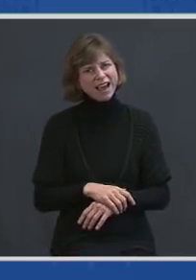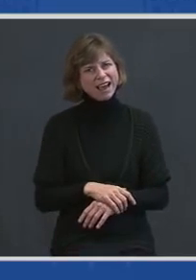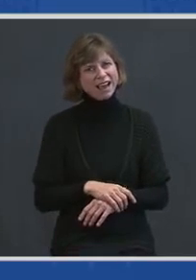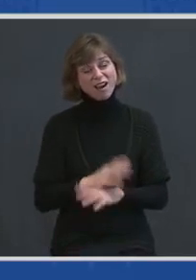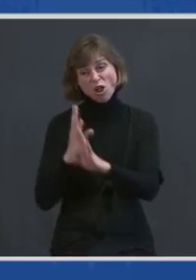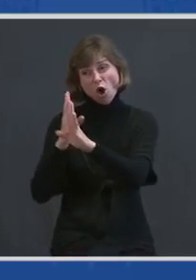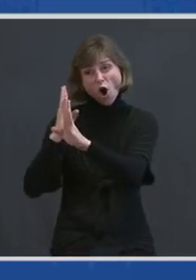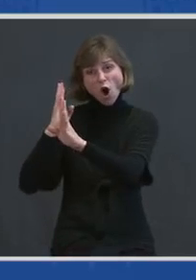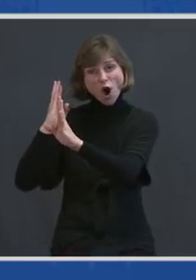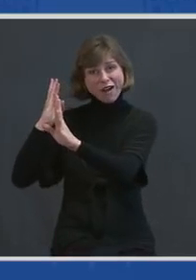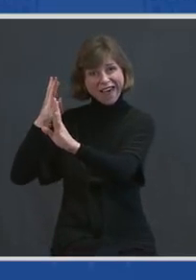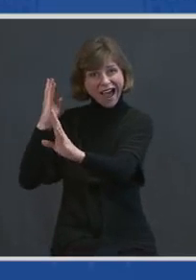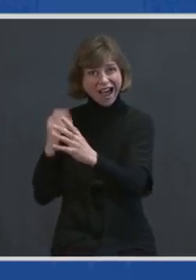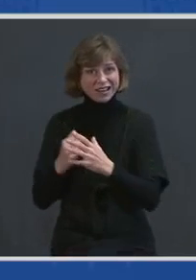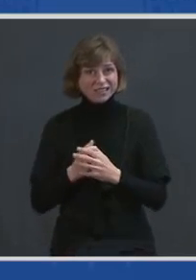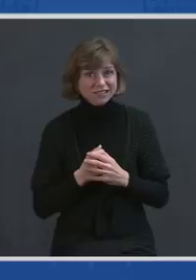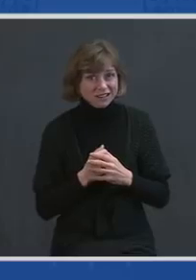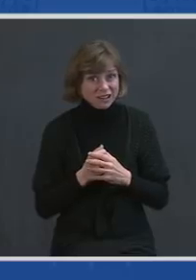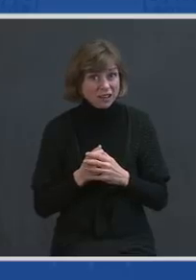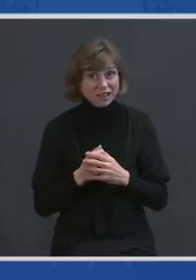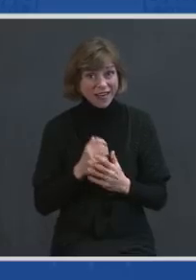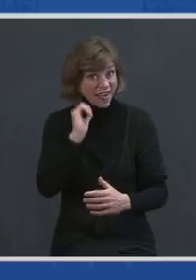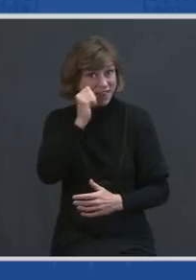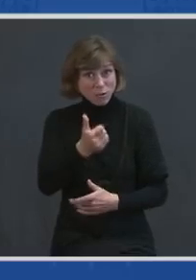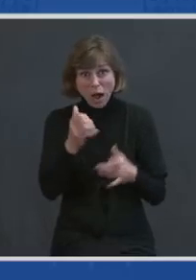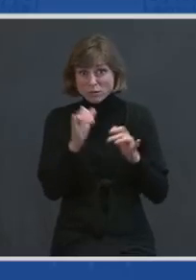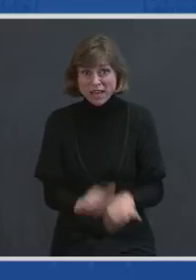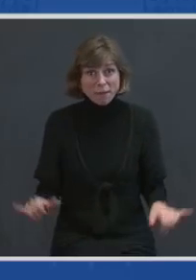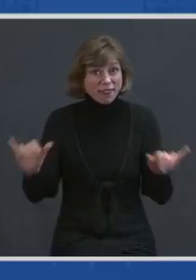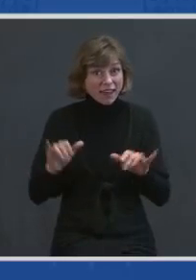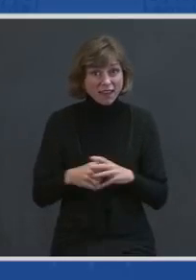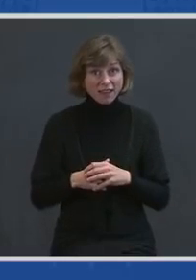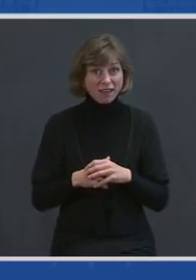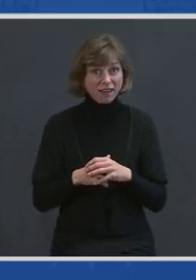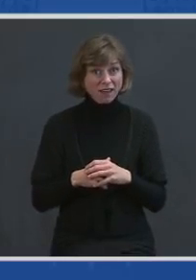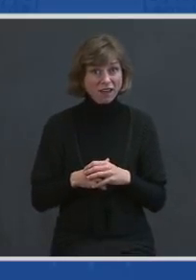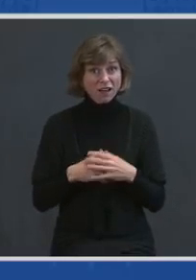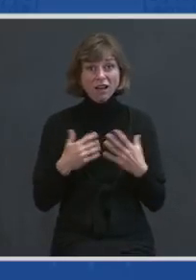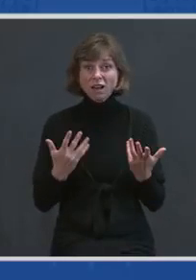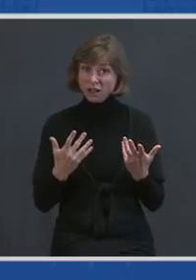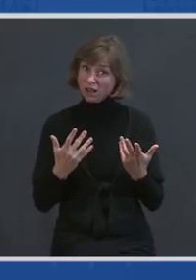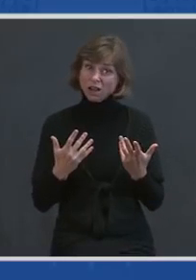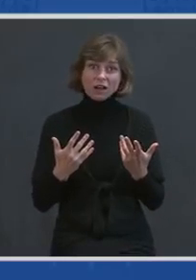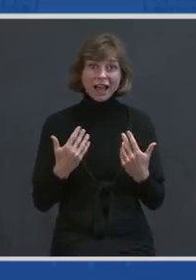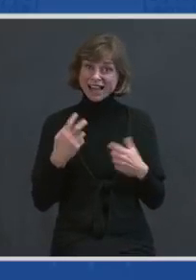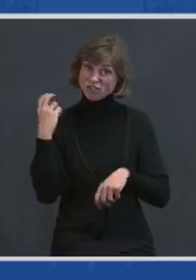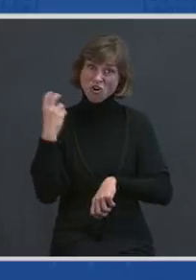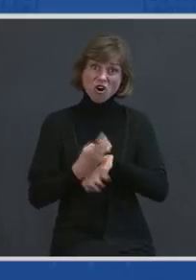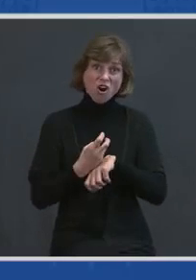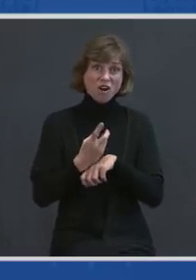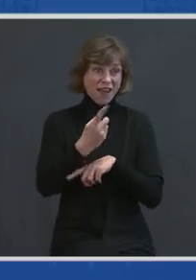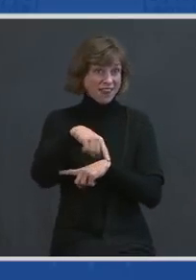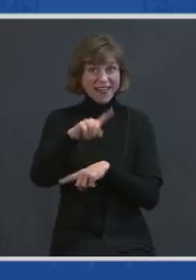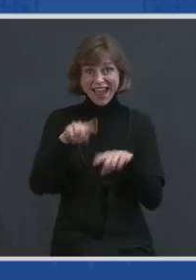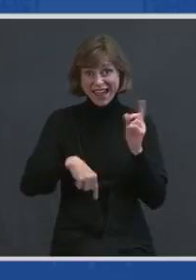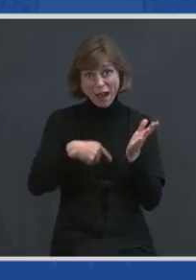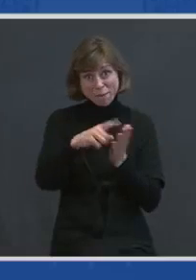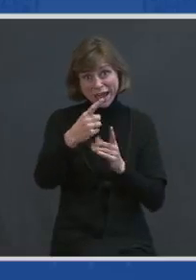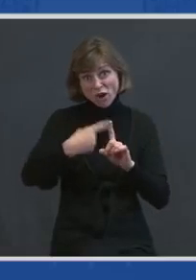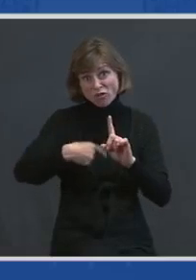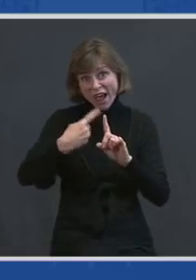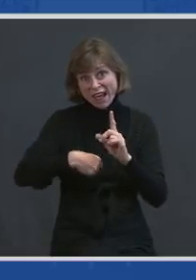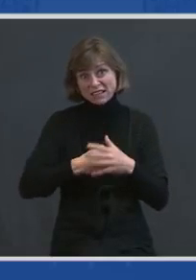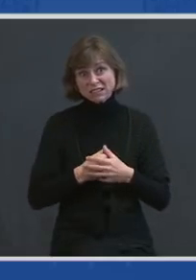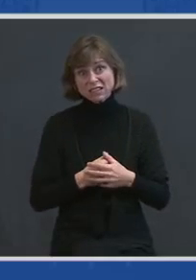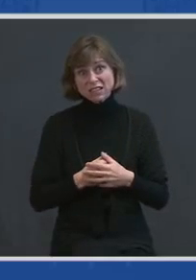lines. And next day, they have to do the same. And so it's been hard, and because they haven't been able to pay rent, now they're moving